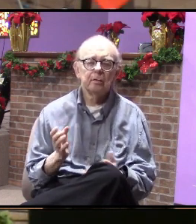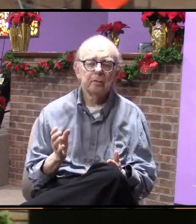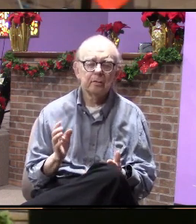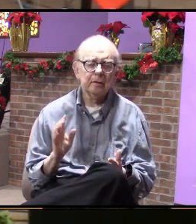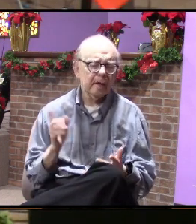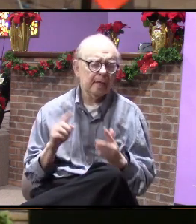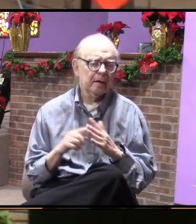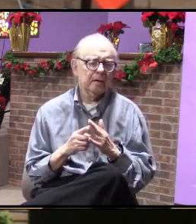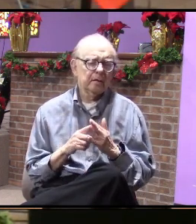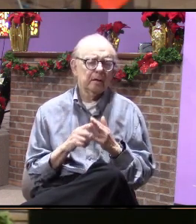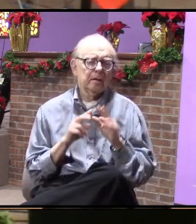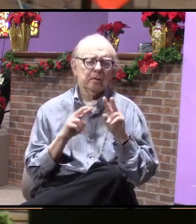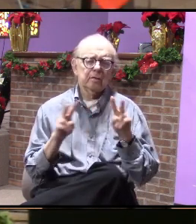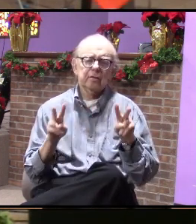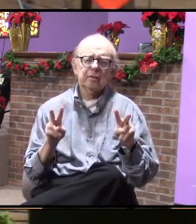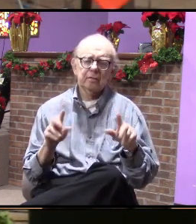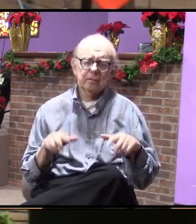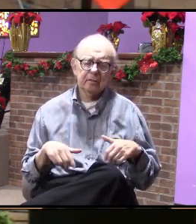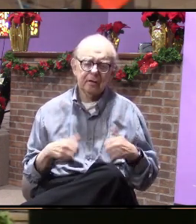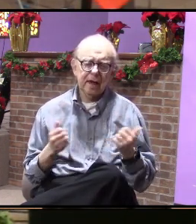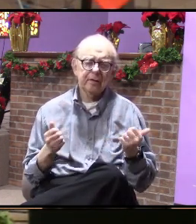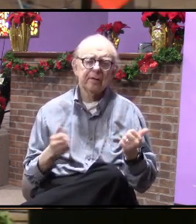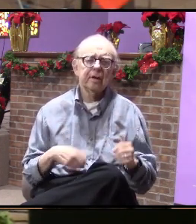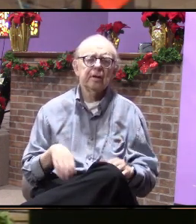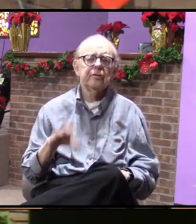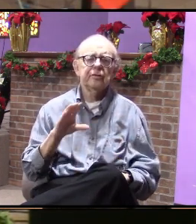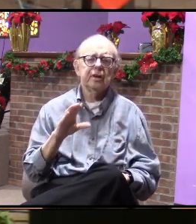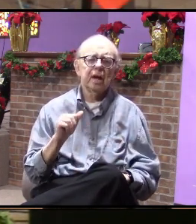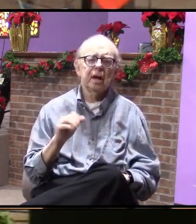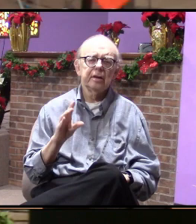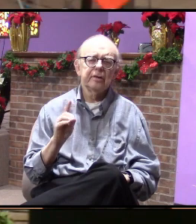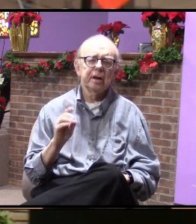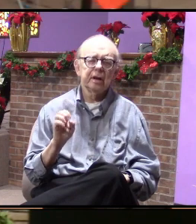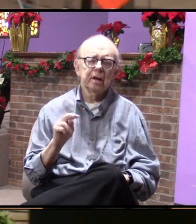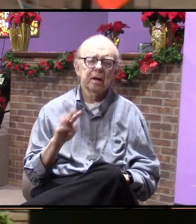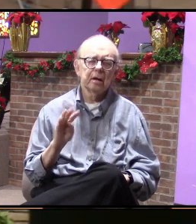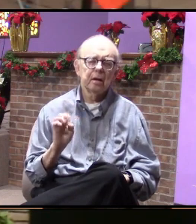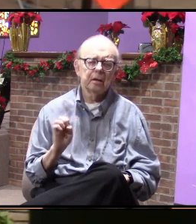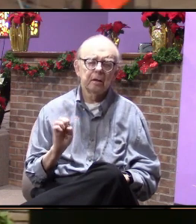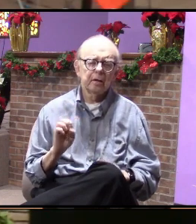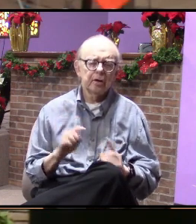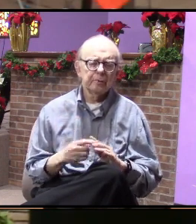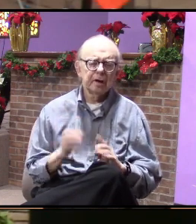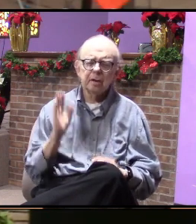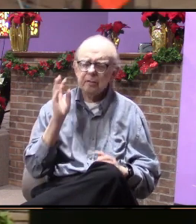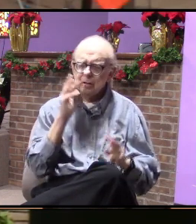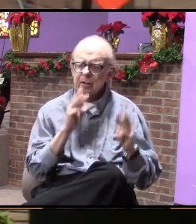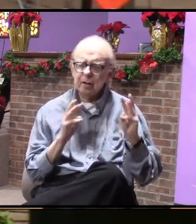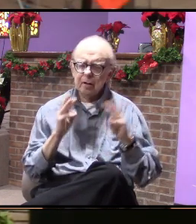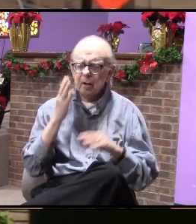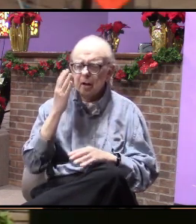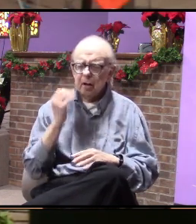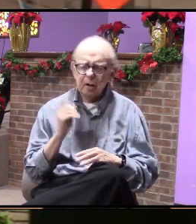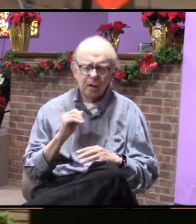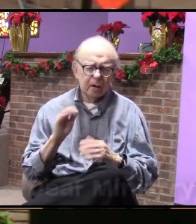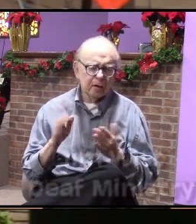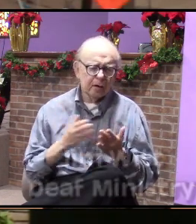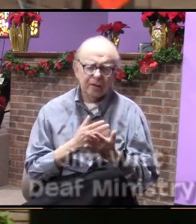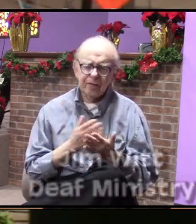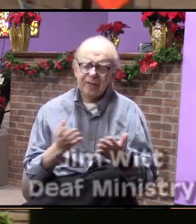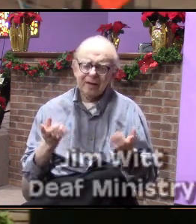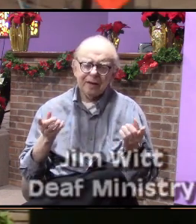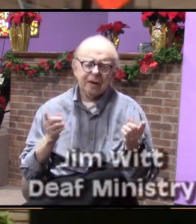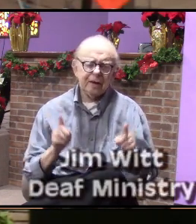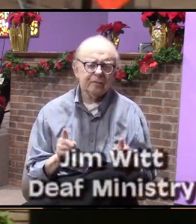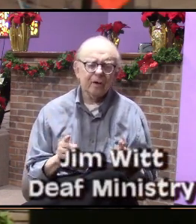begin to look at life in this cadence, you begin to wonder, why is all of this going on and